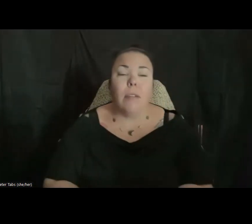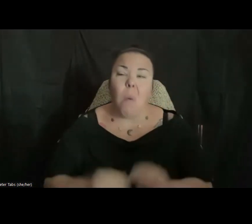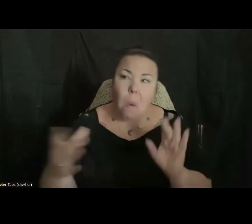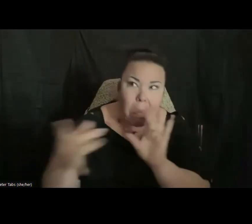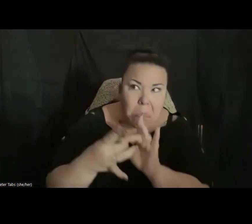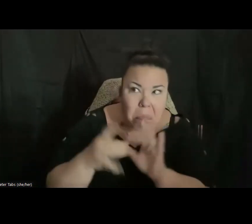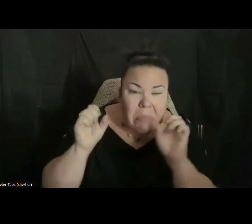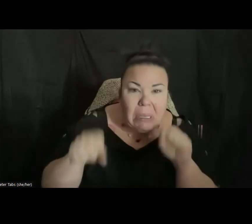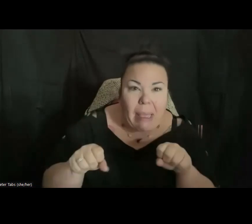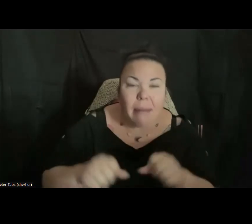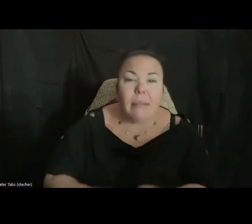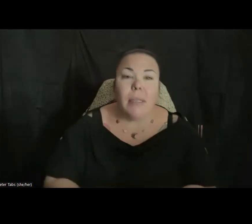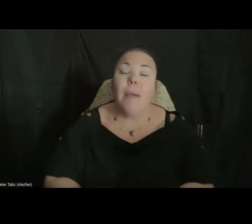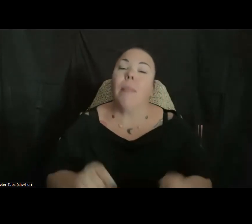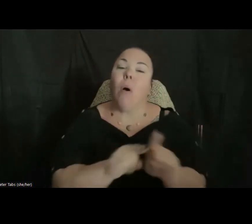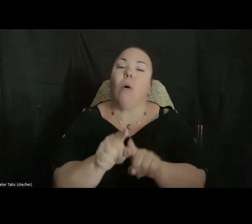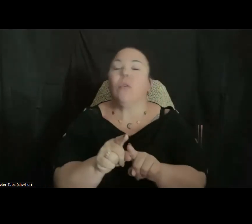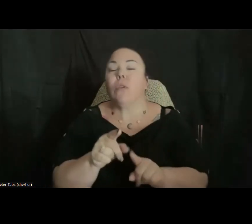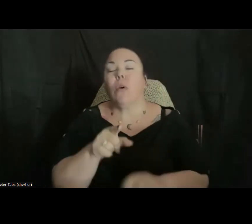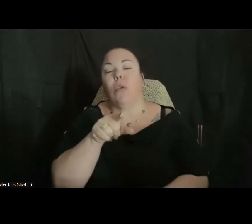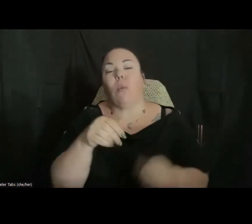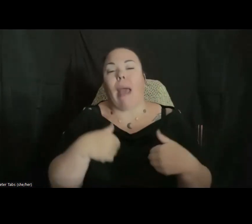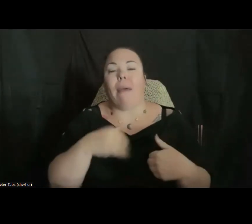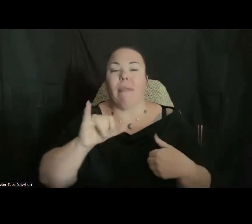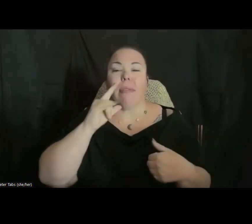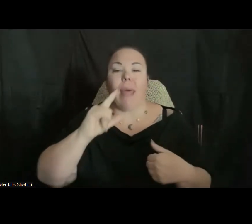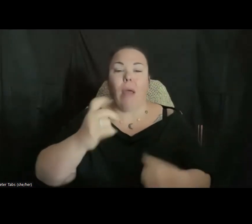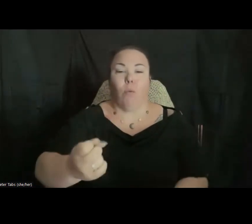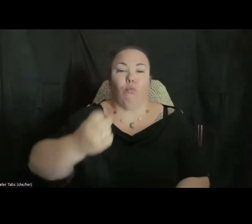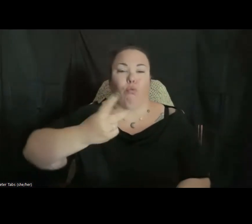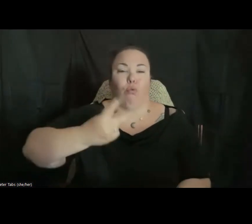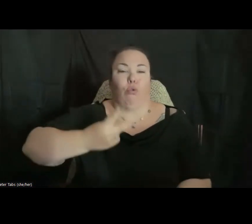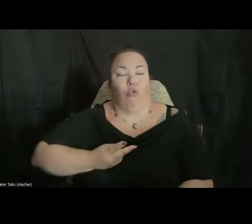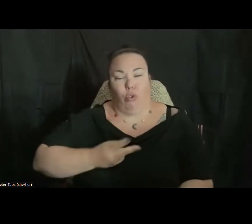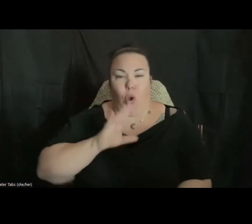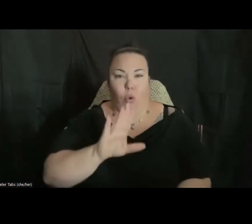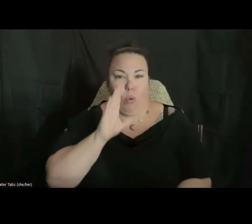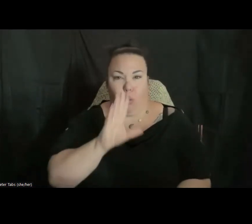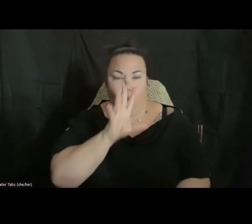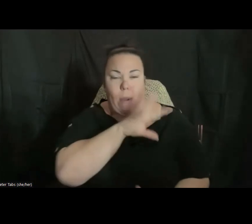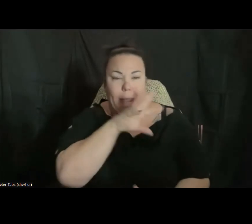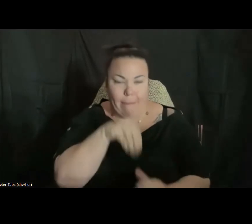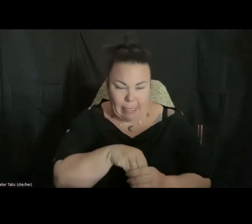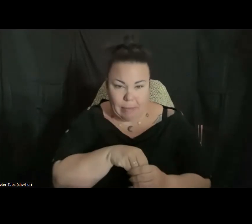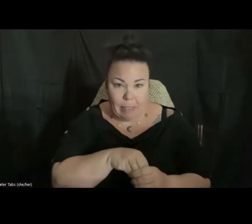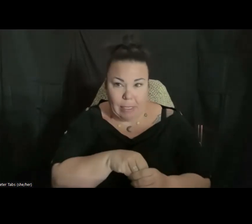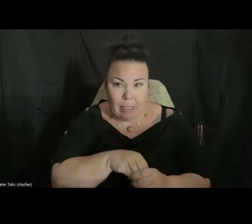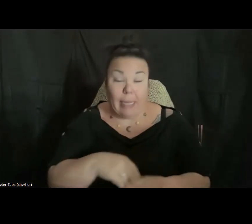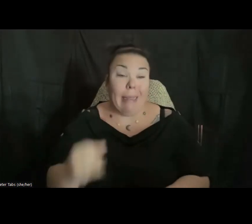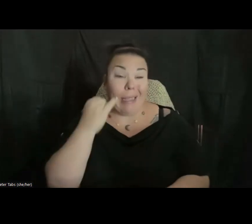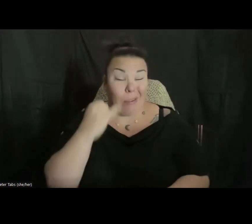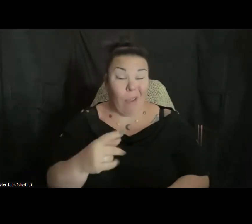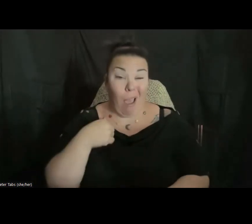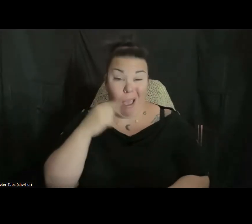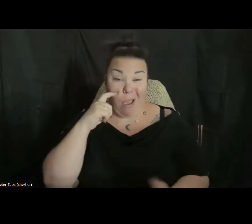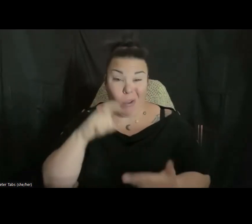the envelope return on investment. So if I saw X number of primary care patients in an underserved